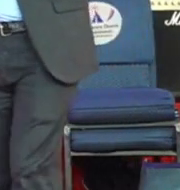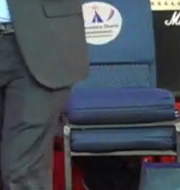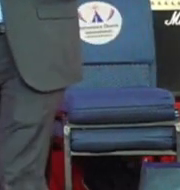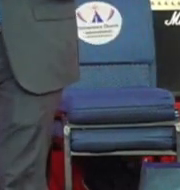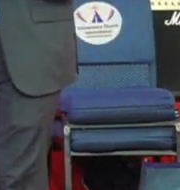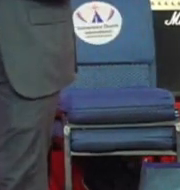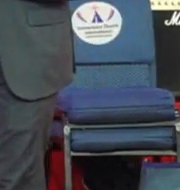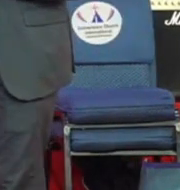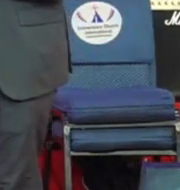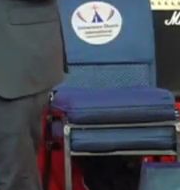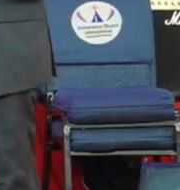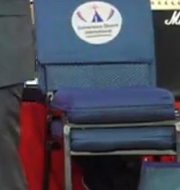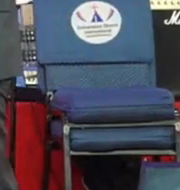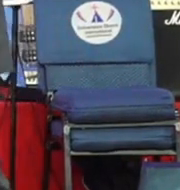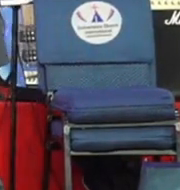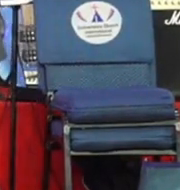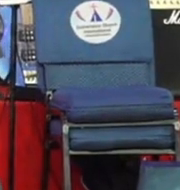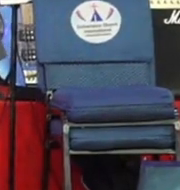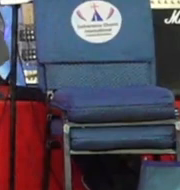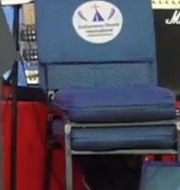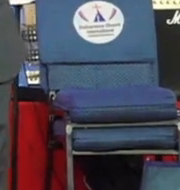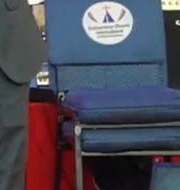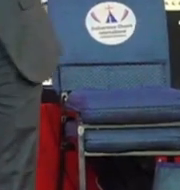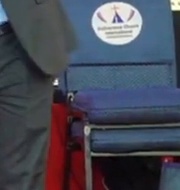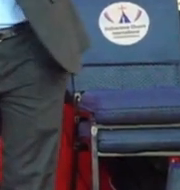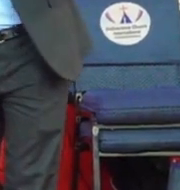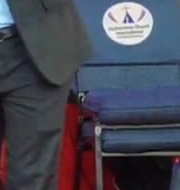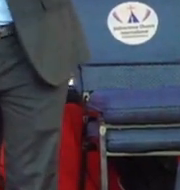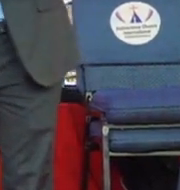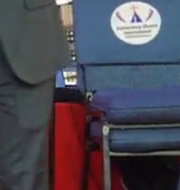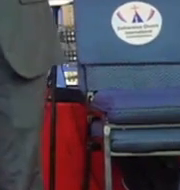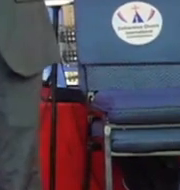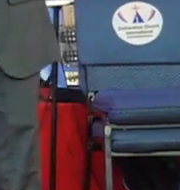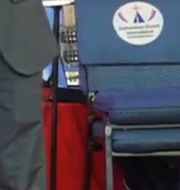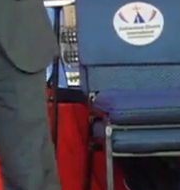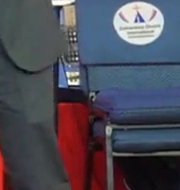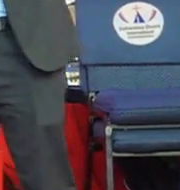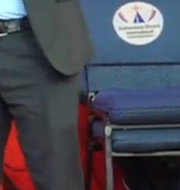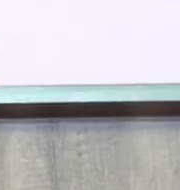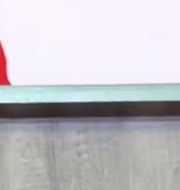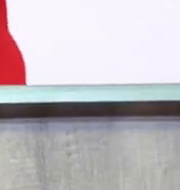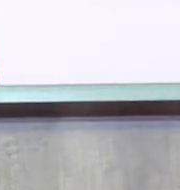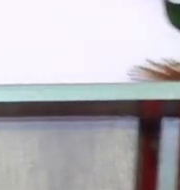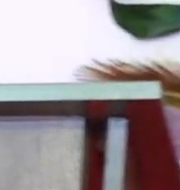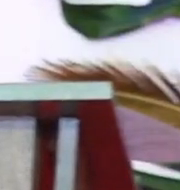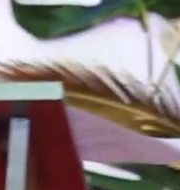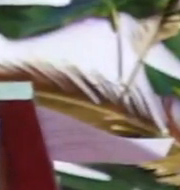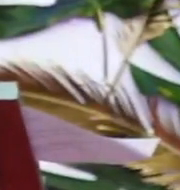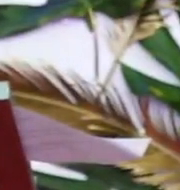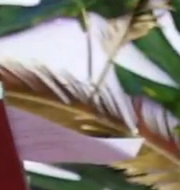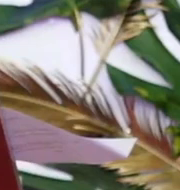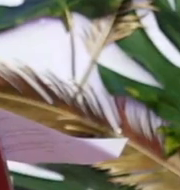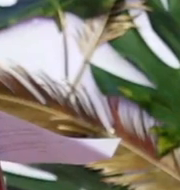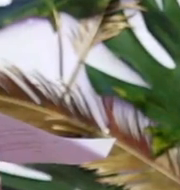that after we have suffered a little while, hata wakati tutakuwa tumeumia God will strengthen us. Mungu atatutia nguvu. He will give us, he